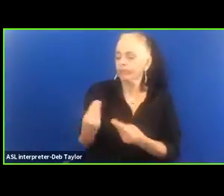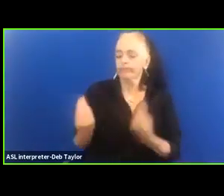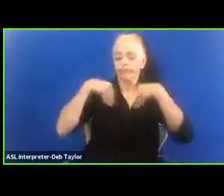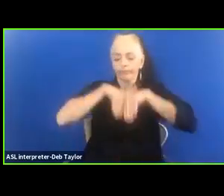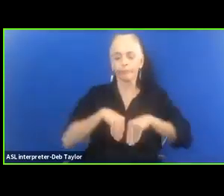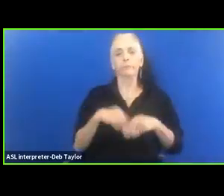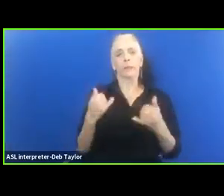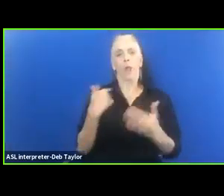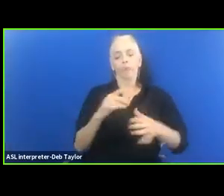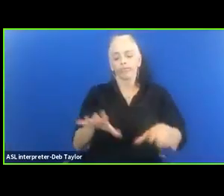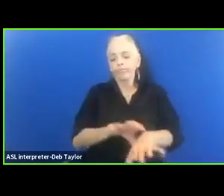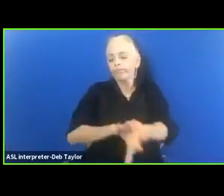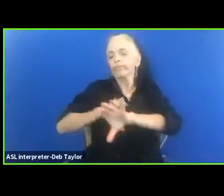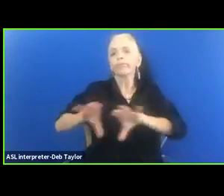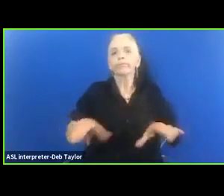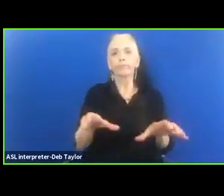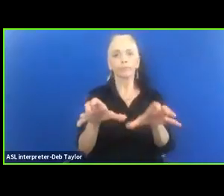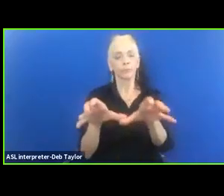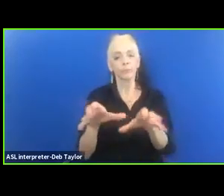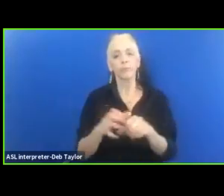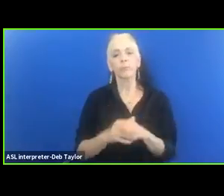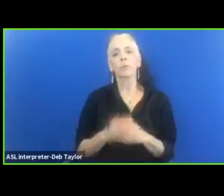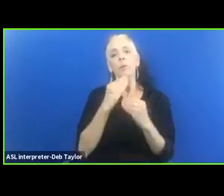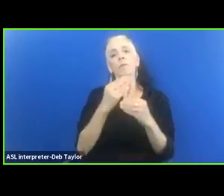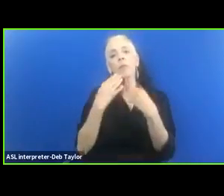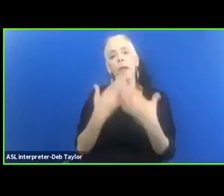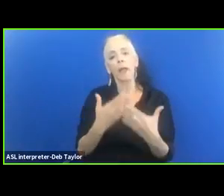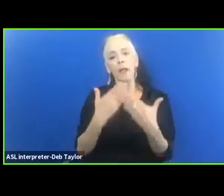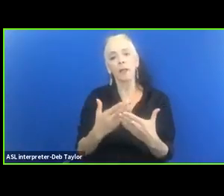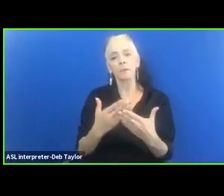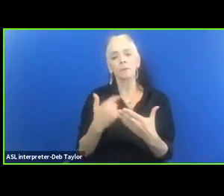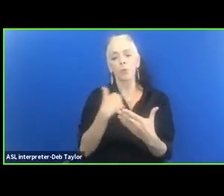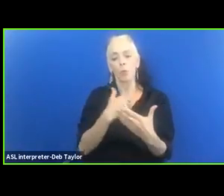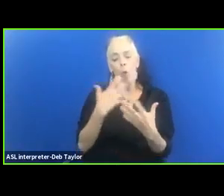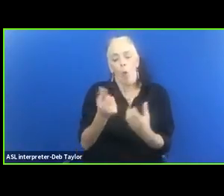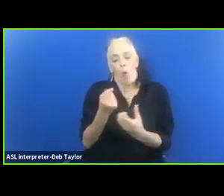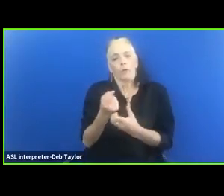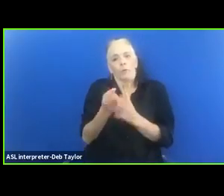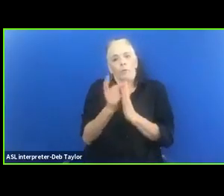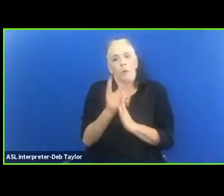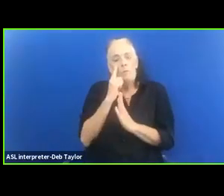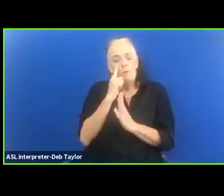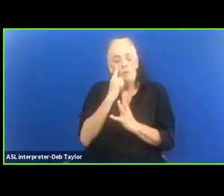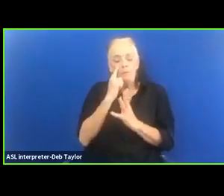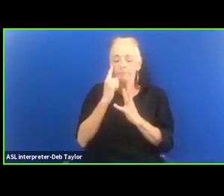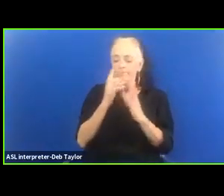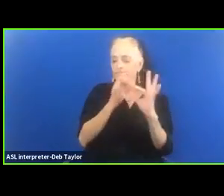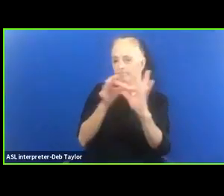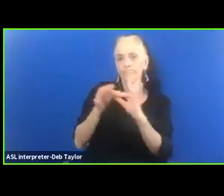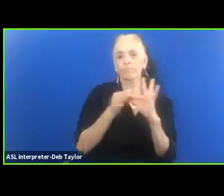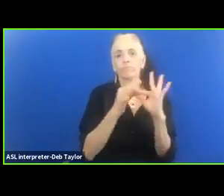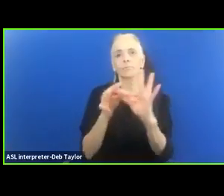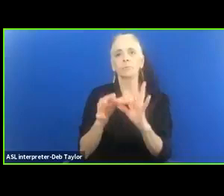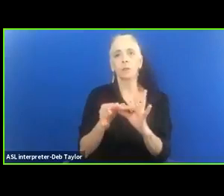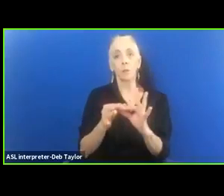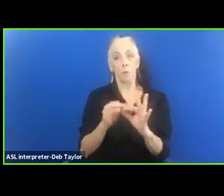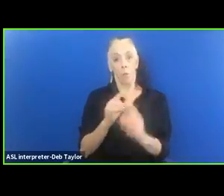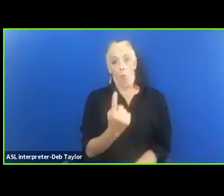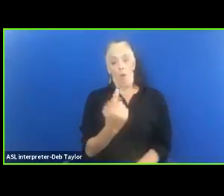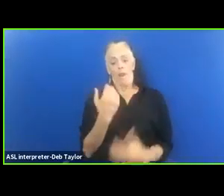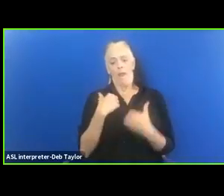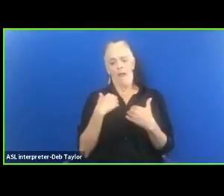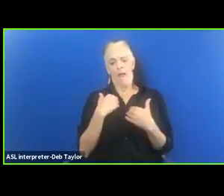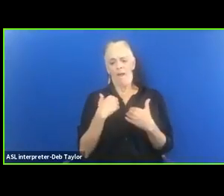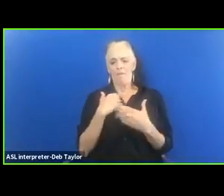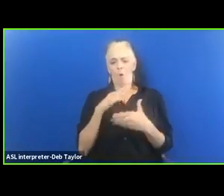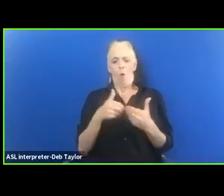thanks. We recognize we're holding this moment together, that not one of us has all of the solutions, but that all of us have